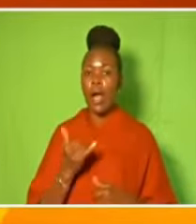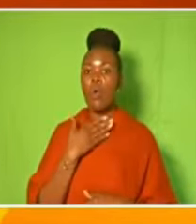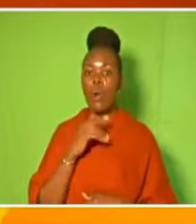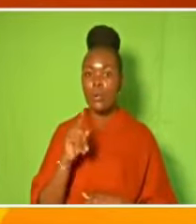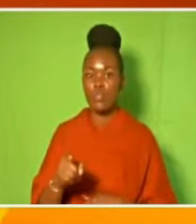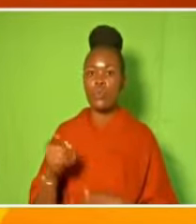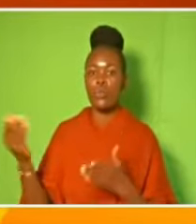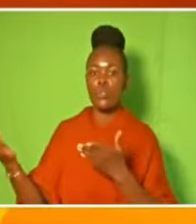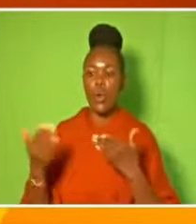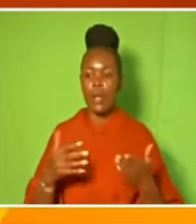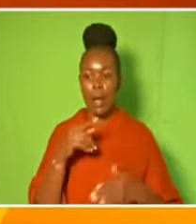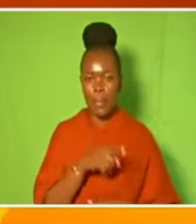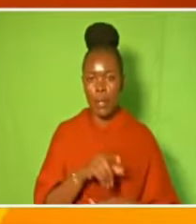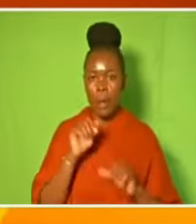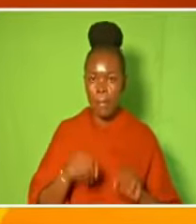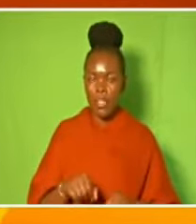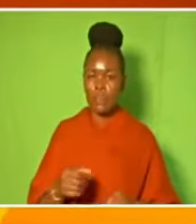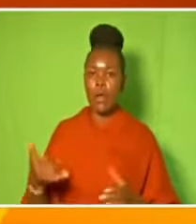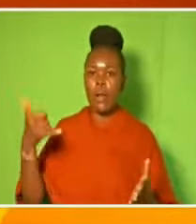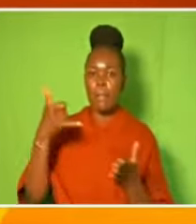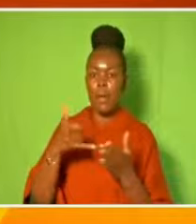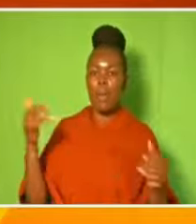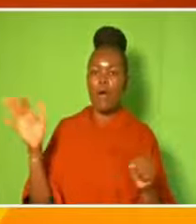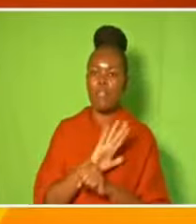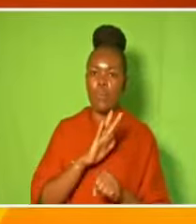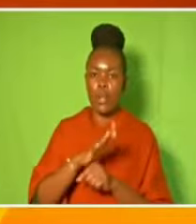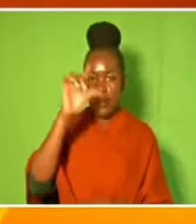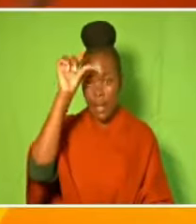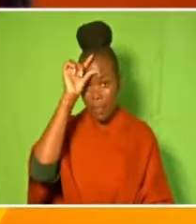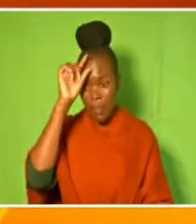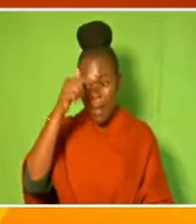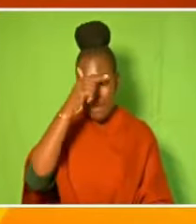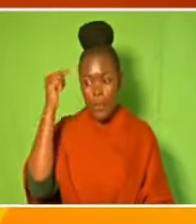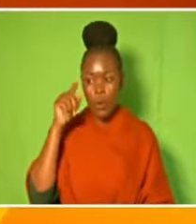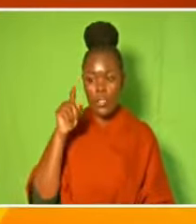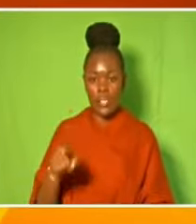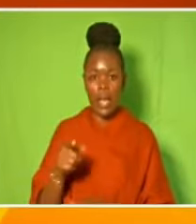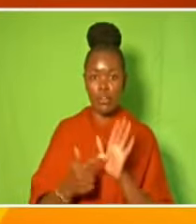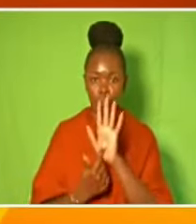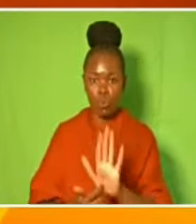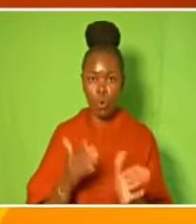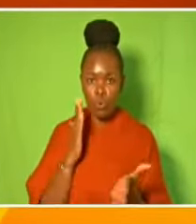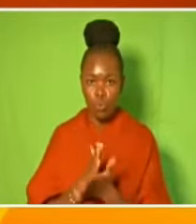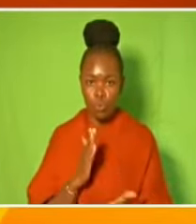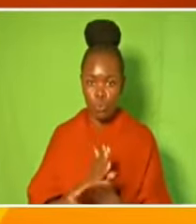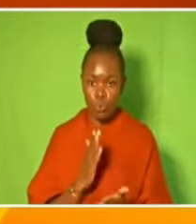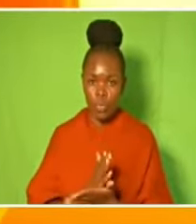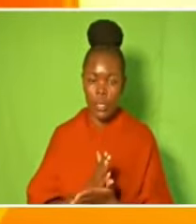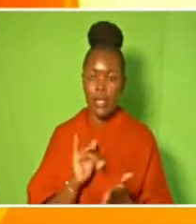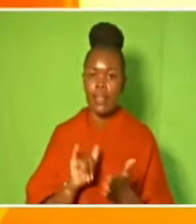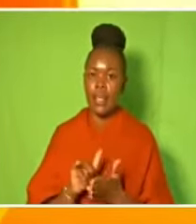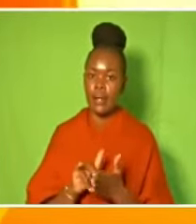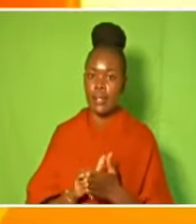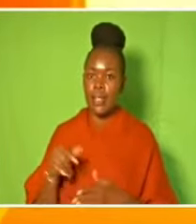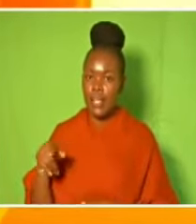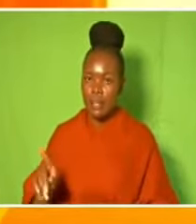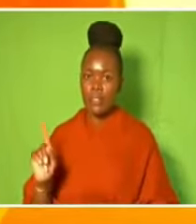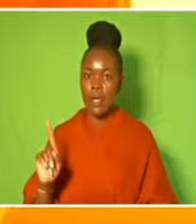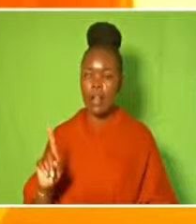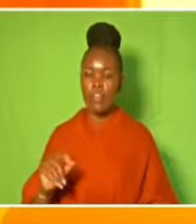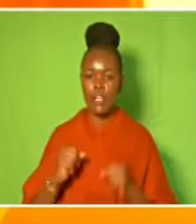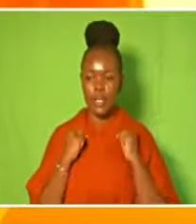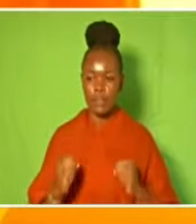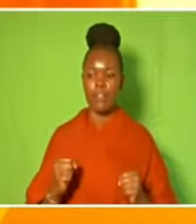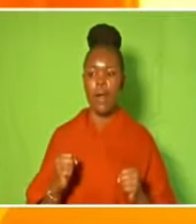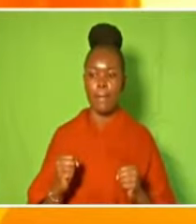kabisa, umweke ndani ya serikali yako, kwa sababu he has demonstrated that indeed he has stood